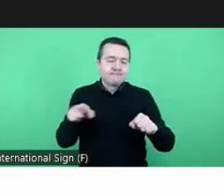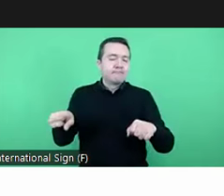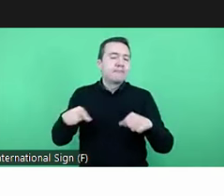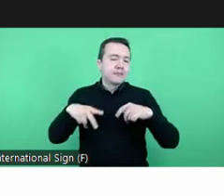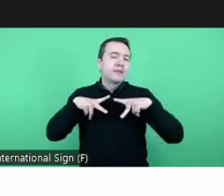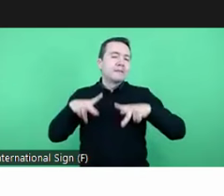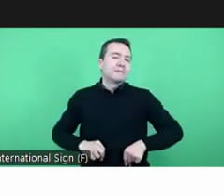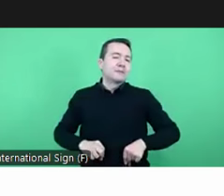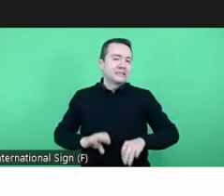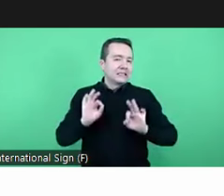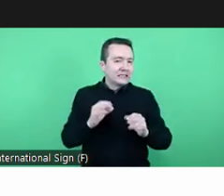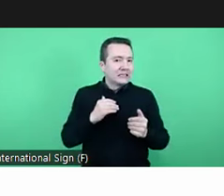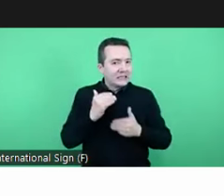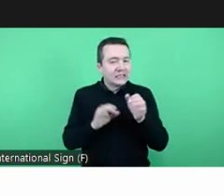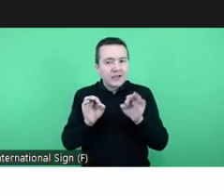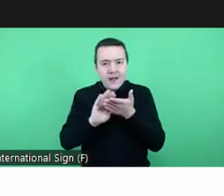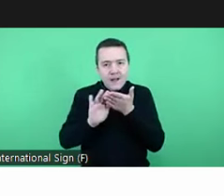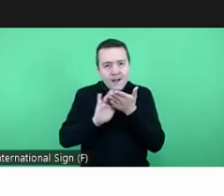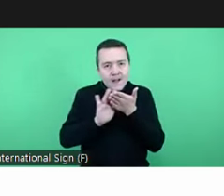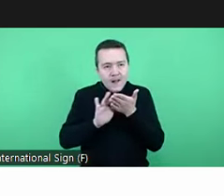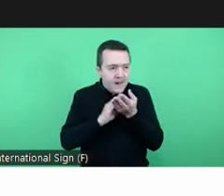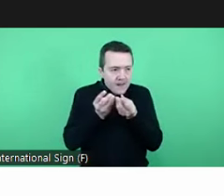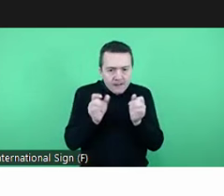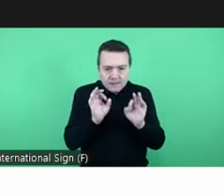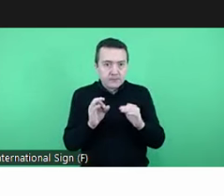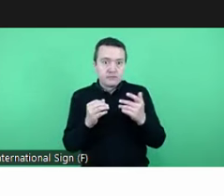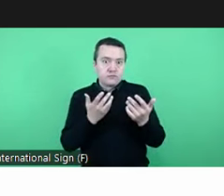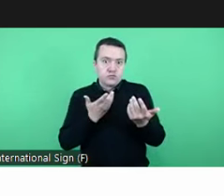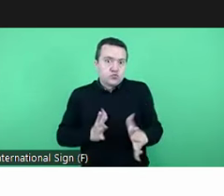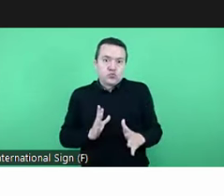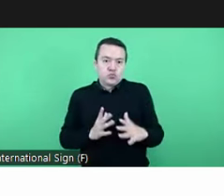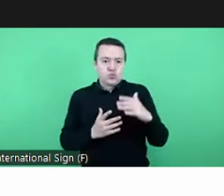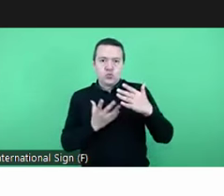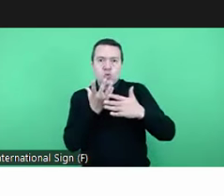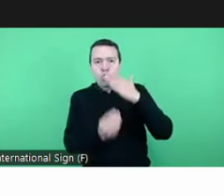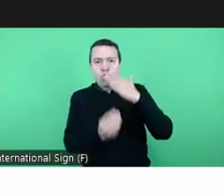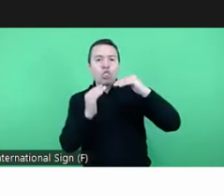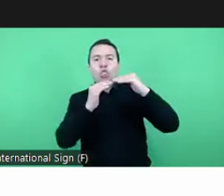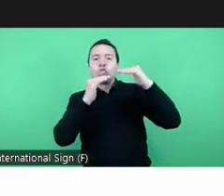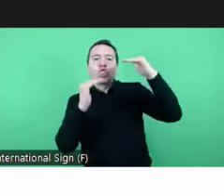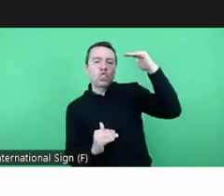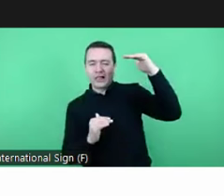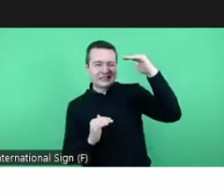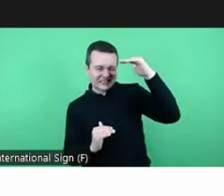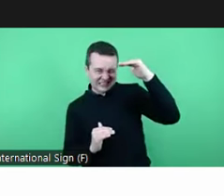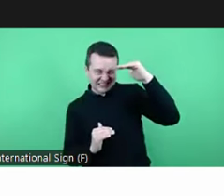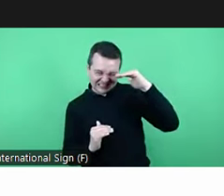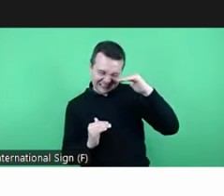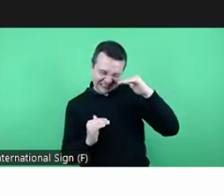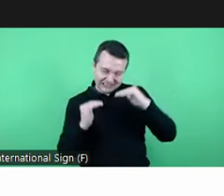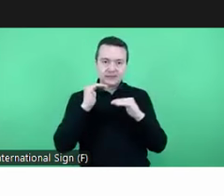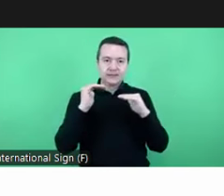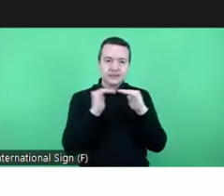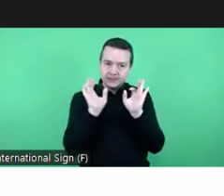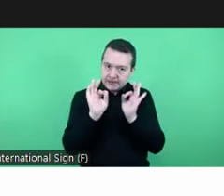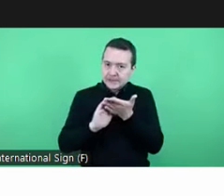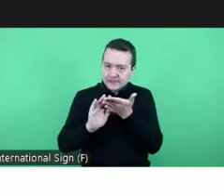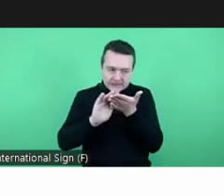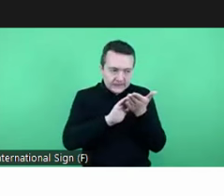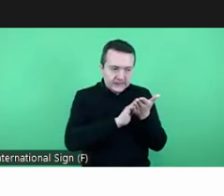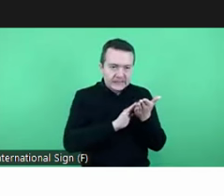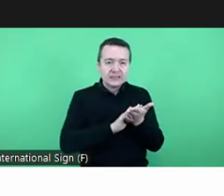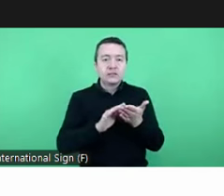has ordenar la defined demanda, inclusions reducir las inequidades by y ordering demand, diseñar reducing respuestas inequalities, and colectivas always soluciones giving en lugar collective de